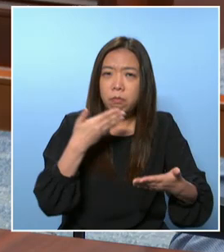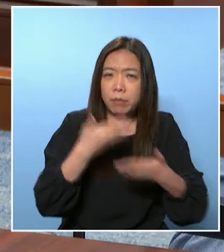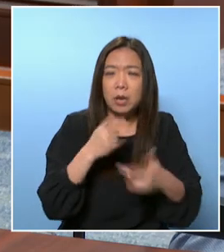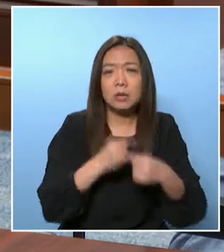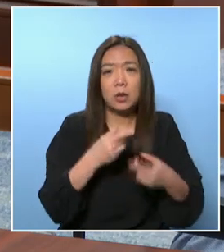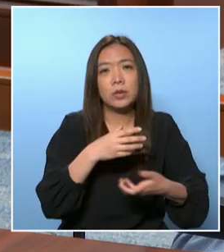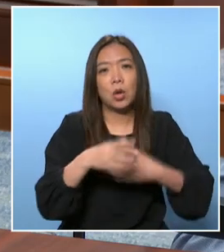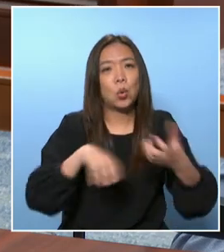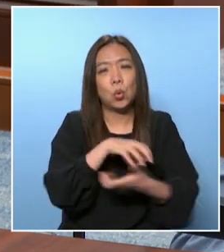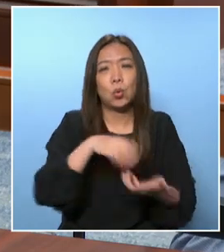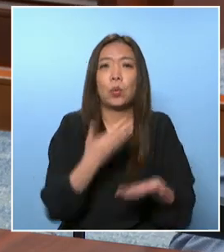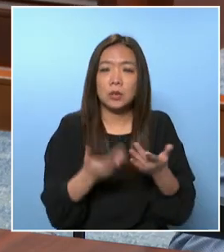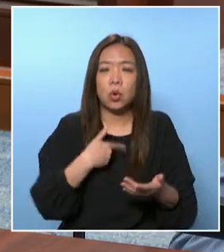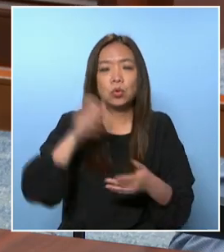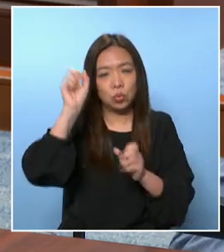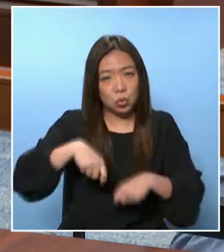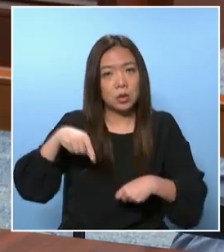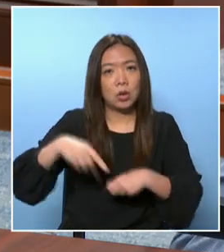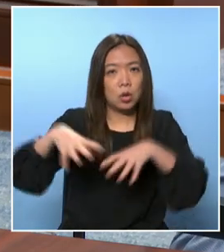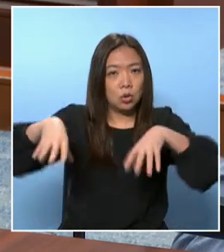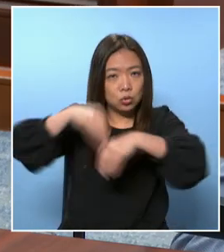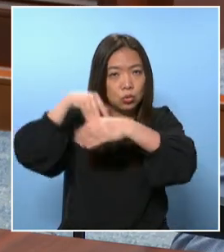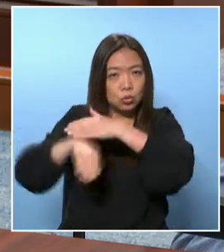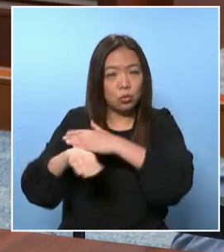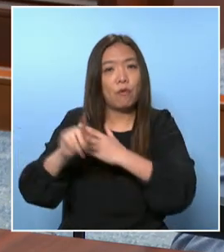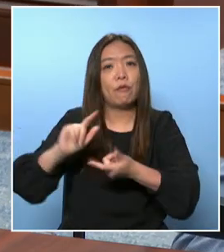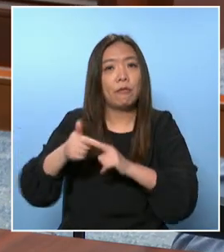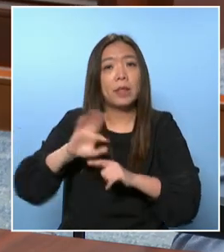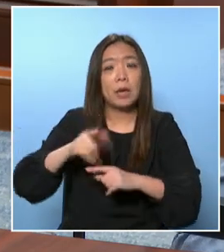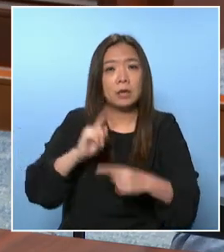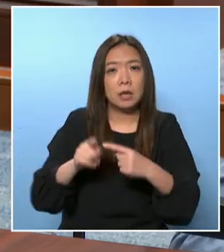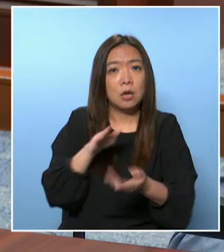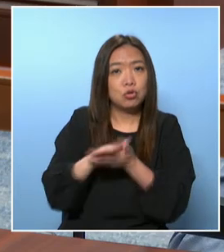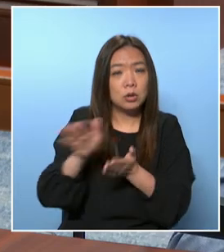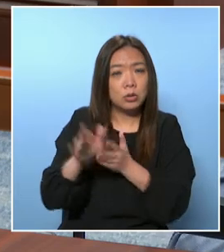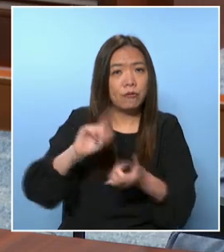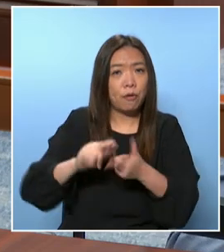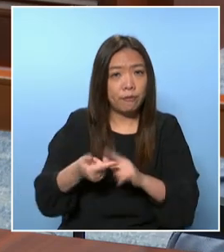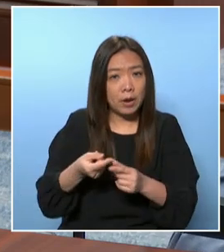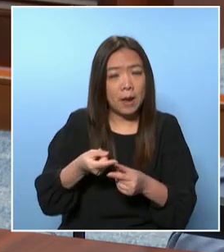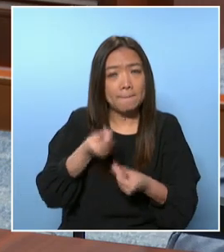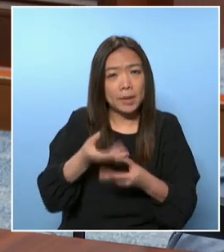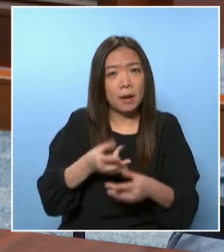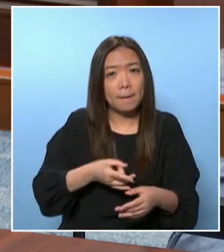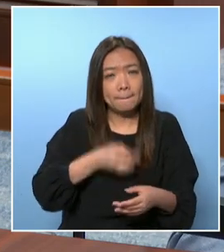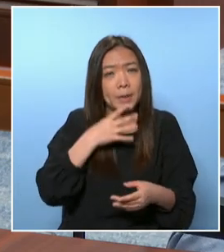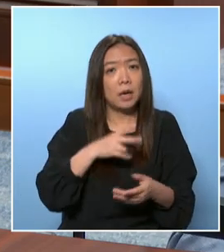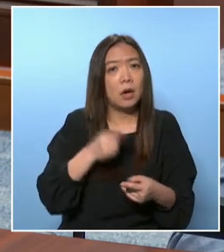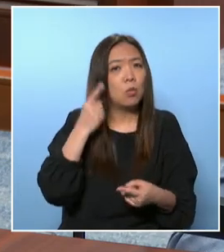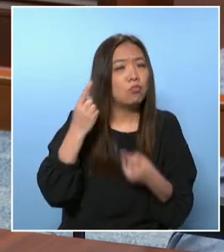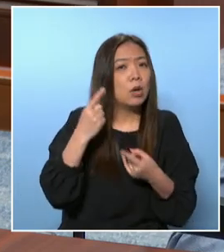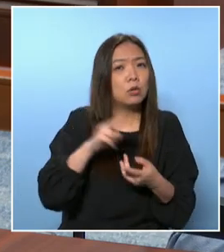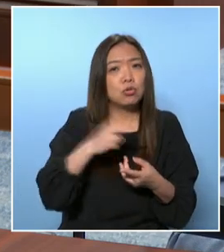because these might give rise to confusion if there is any problem with the paper document. As to the